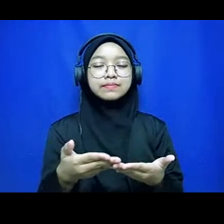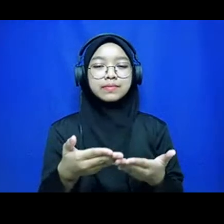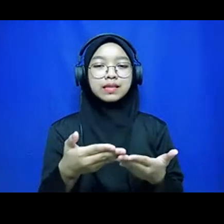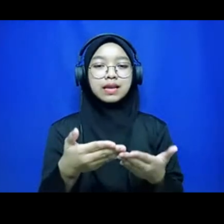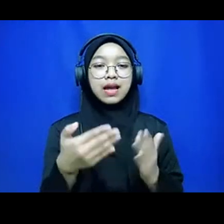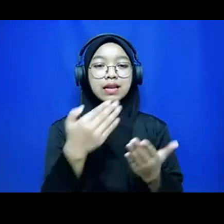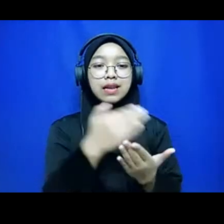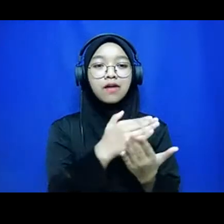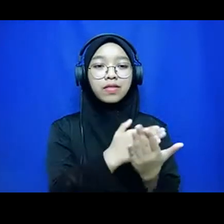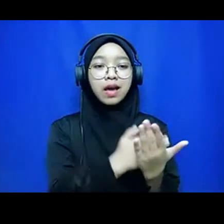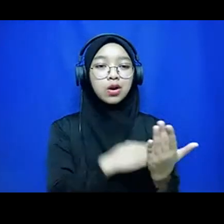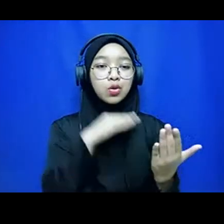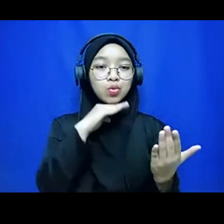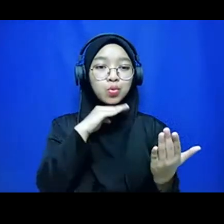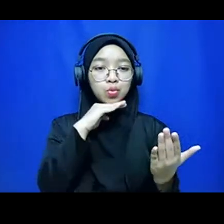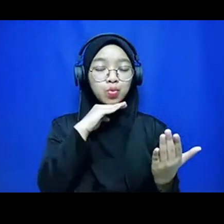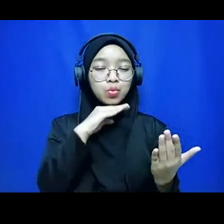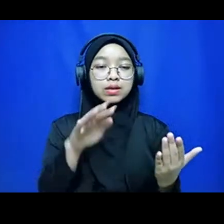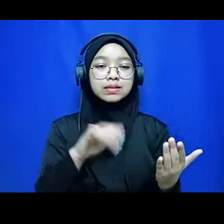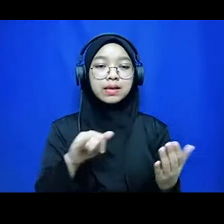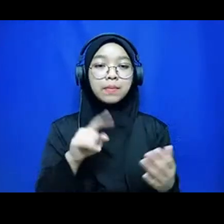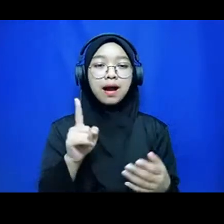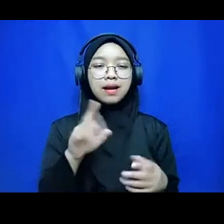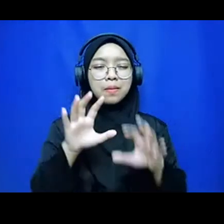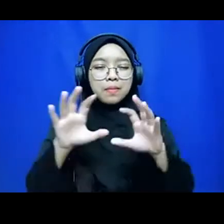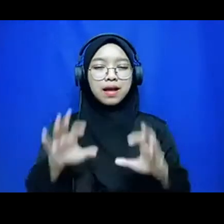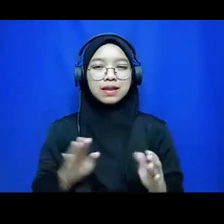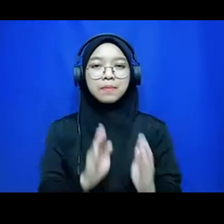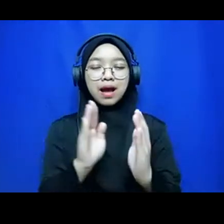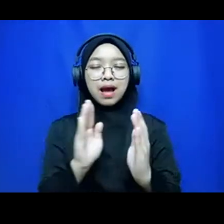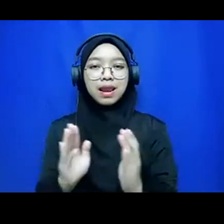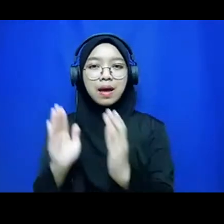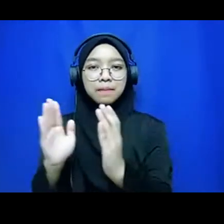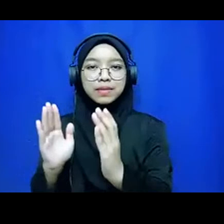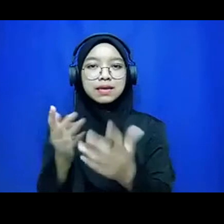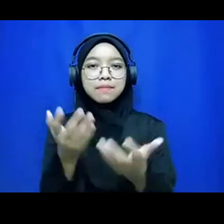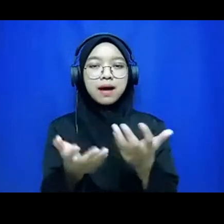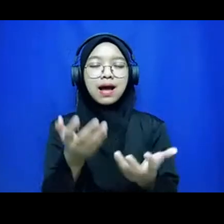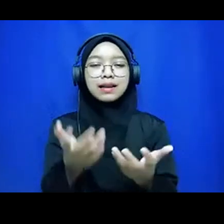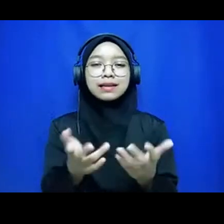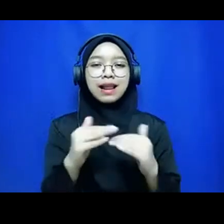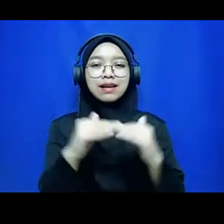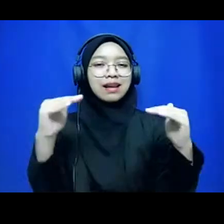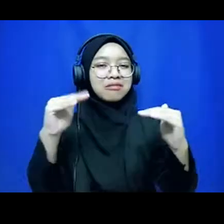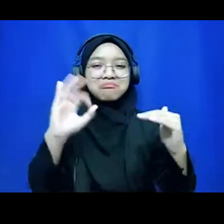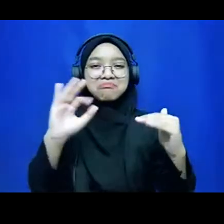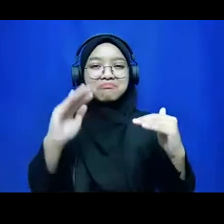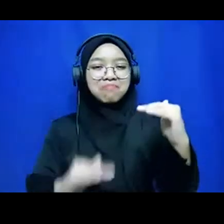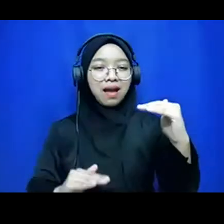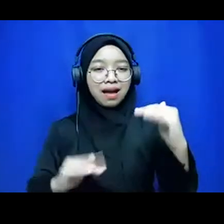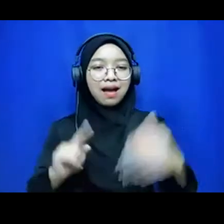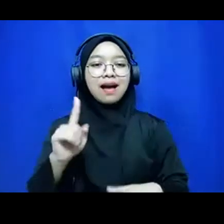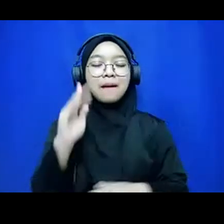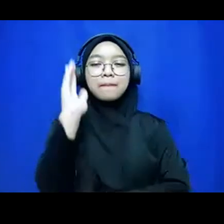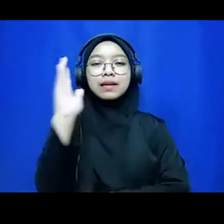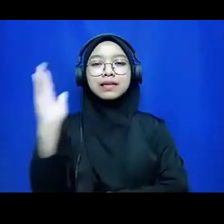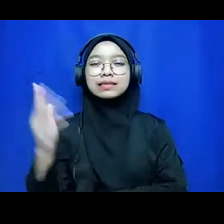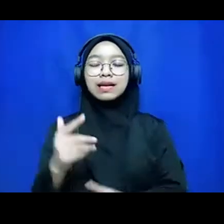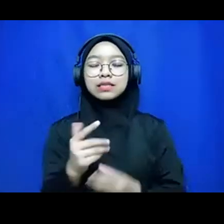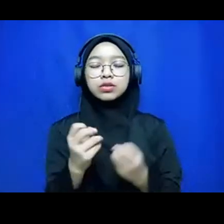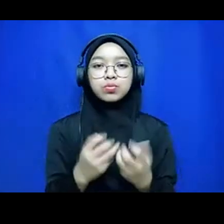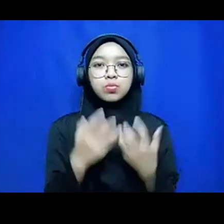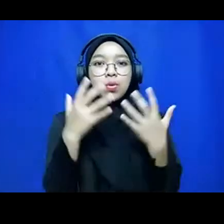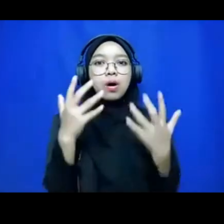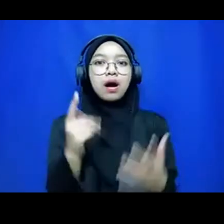long as corruption. And I think the most statement from his presentation, which interests me, is the death penalty is not